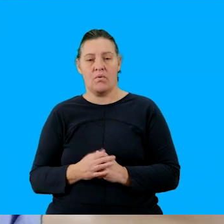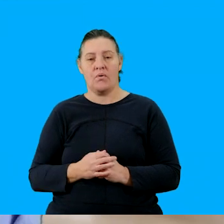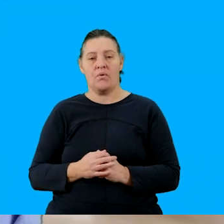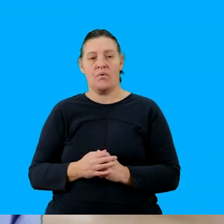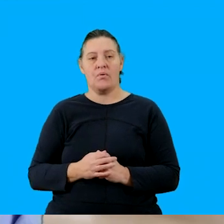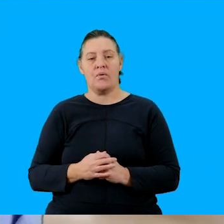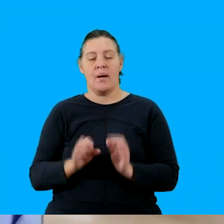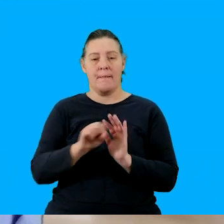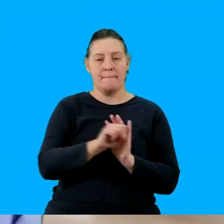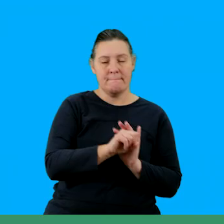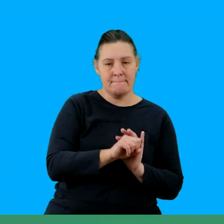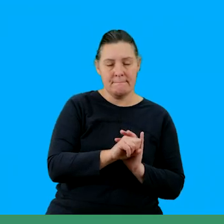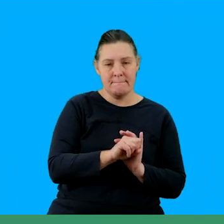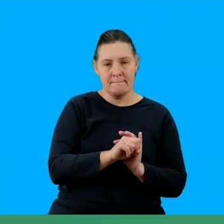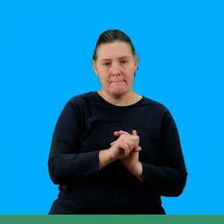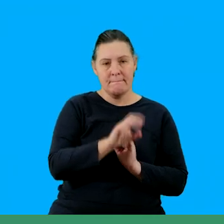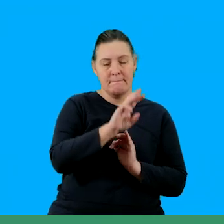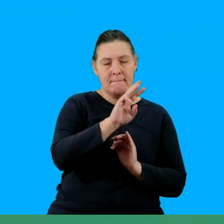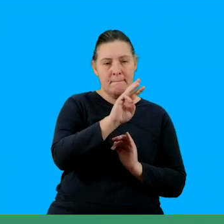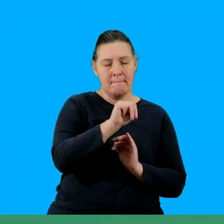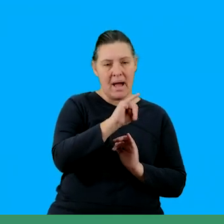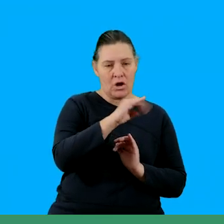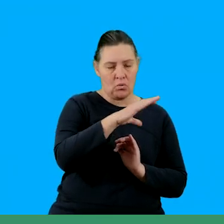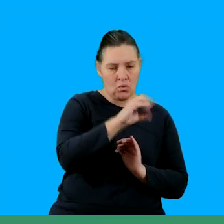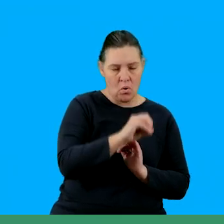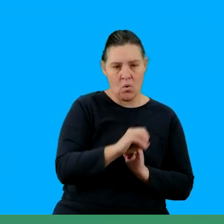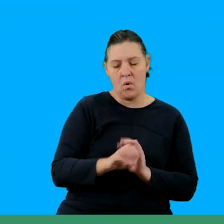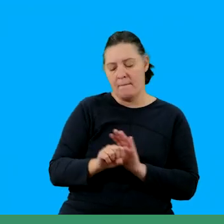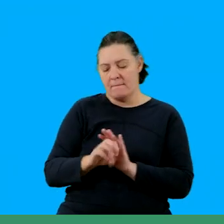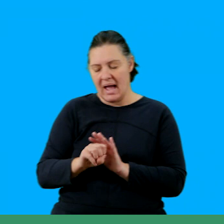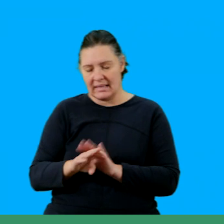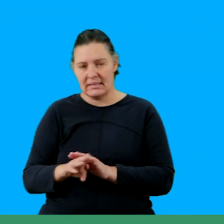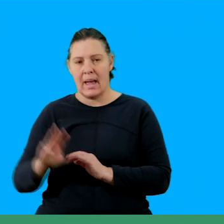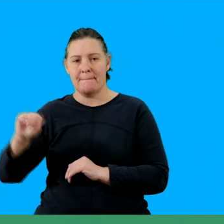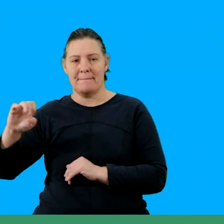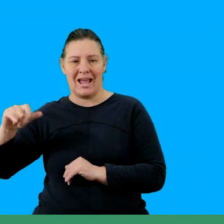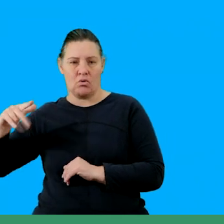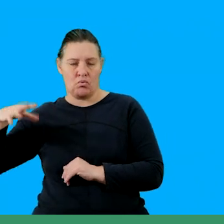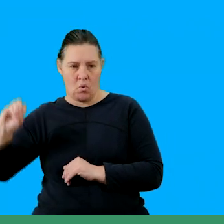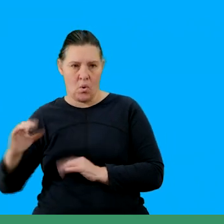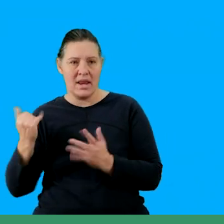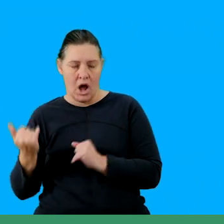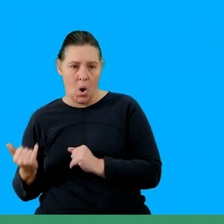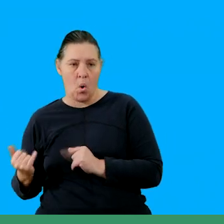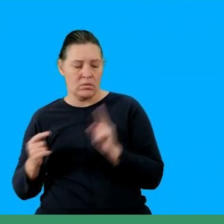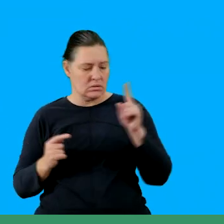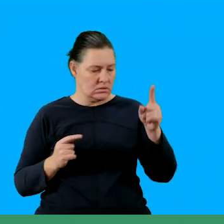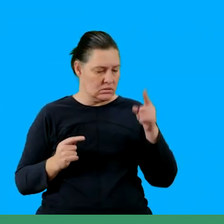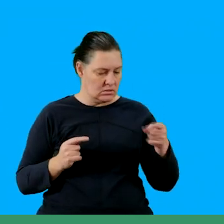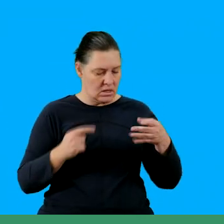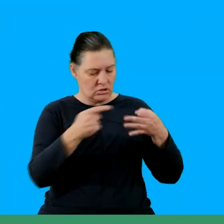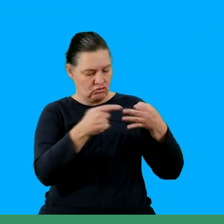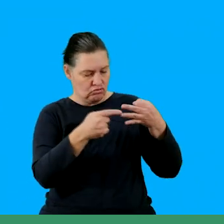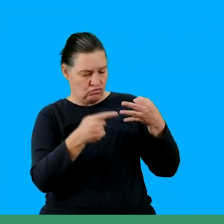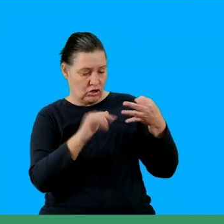question 3, we have market, micro, and macro. The issue here was that you are supposed to link now the